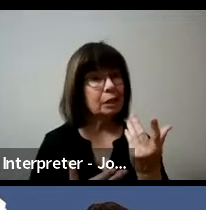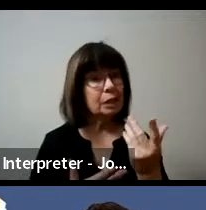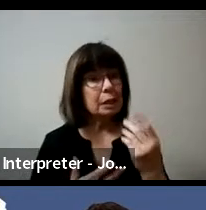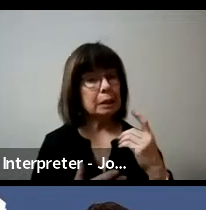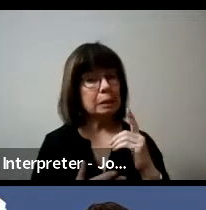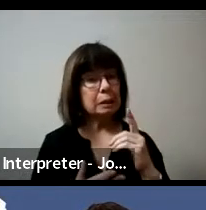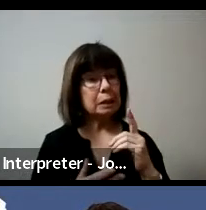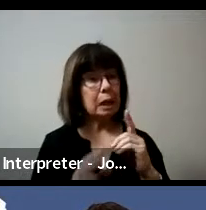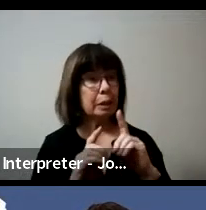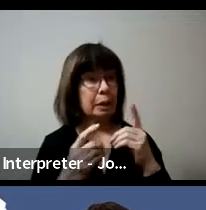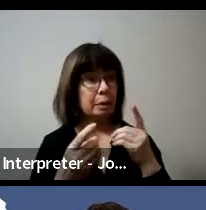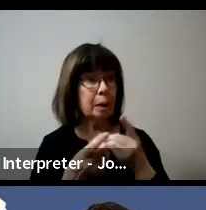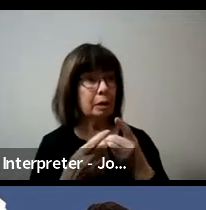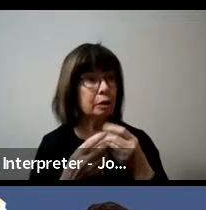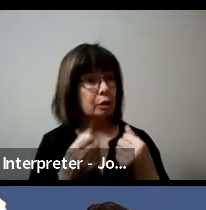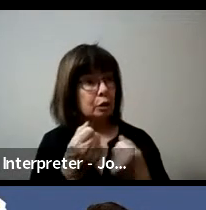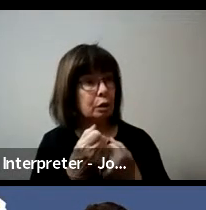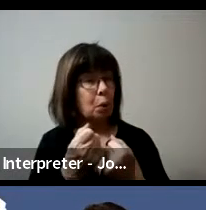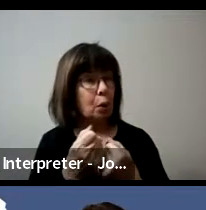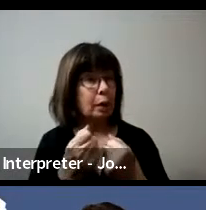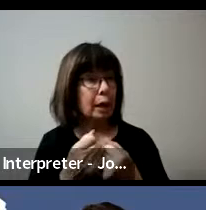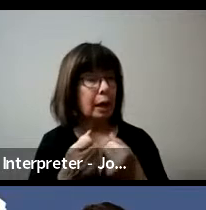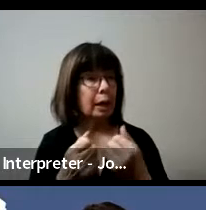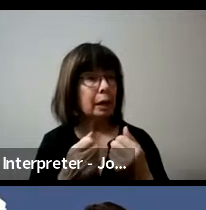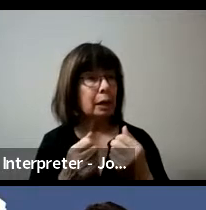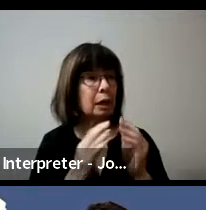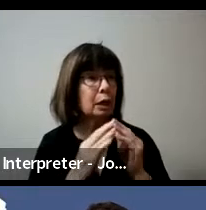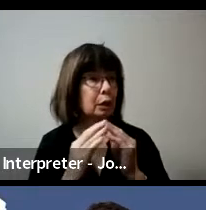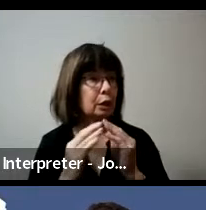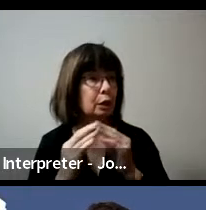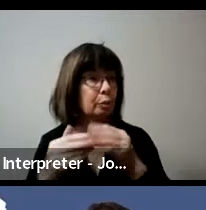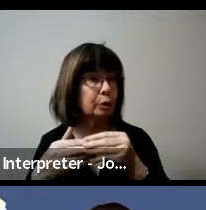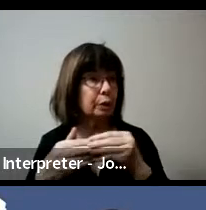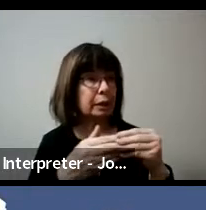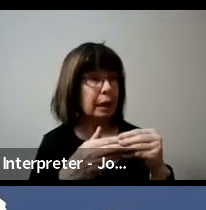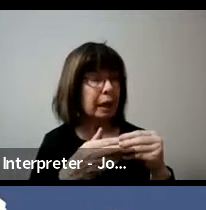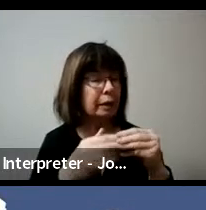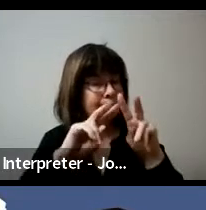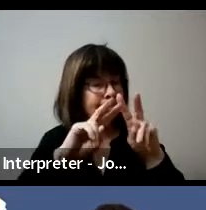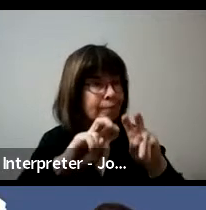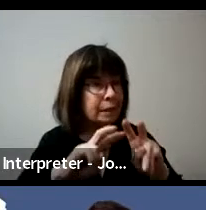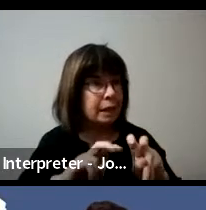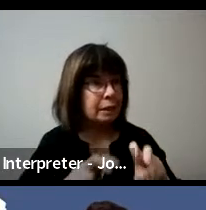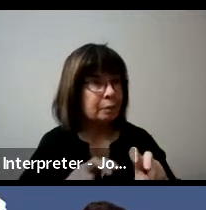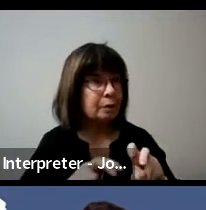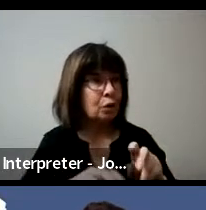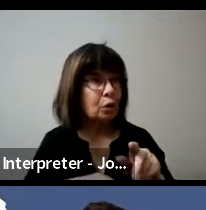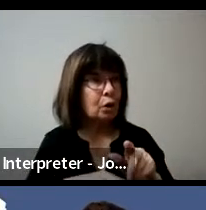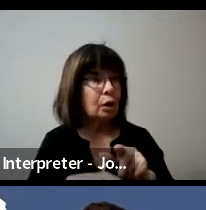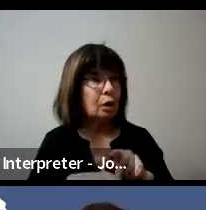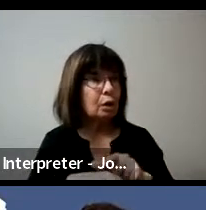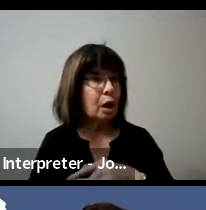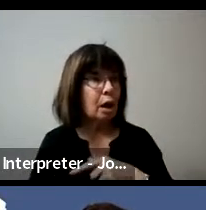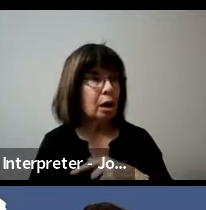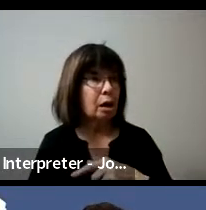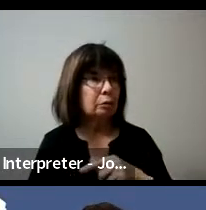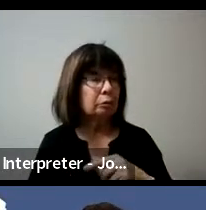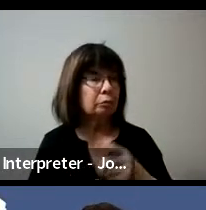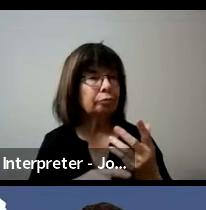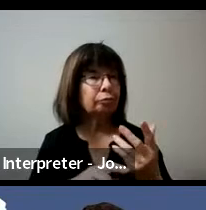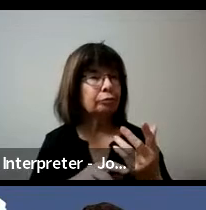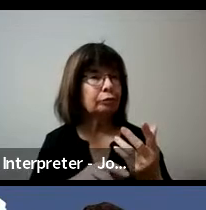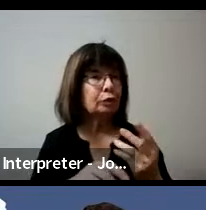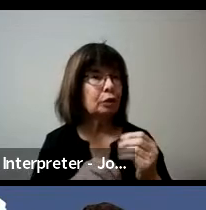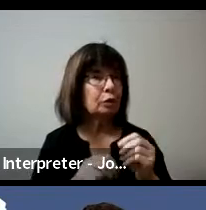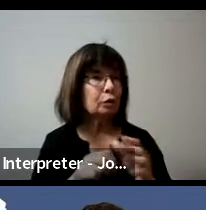support a community-led assessment of long COVID? And when I say community-led, what